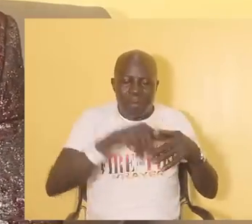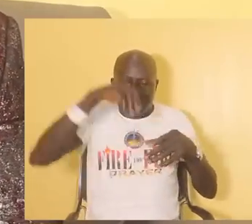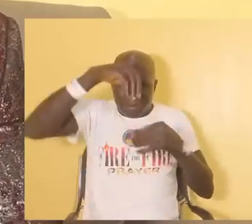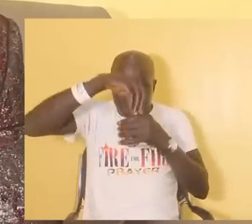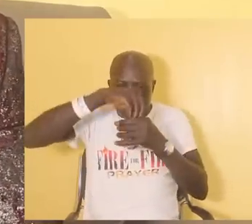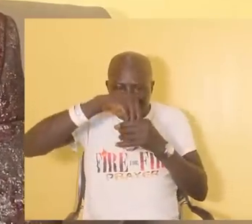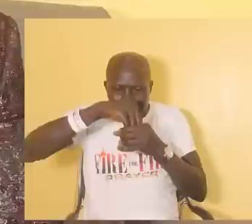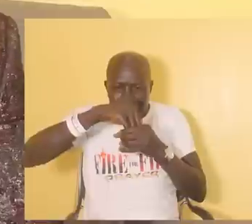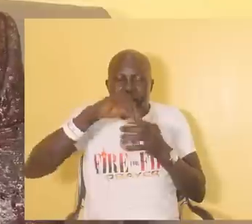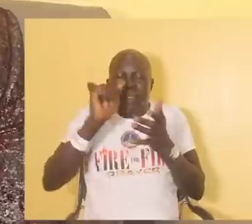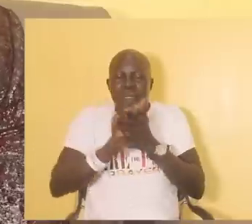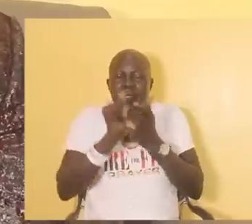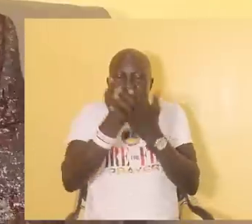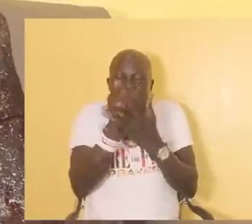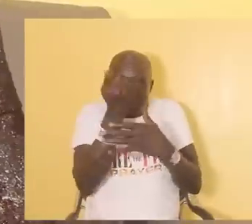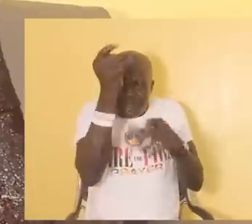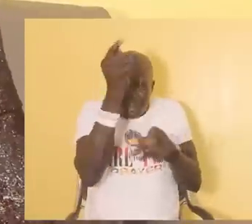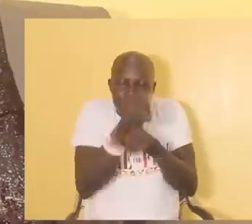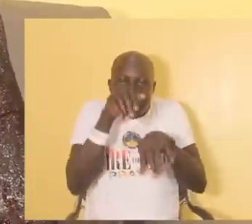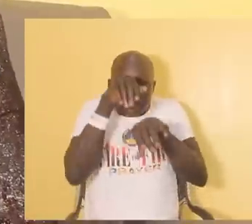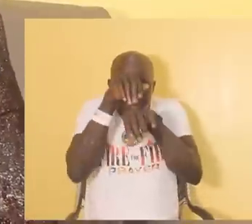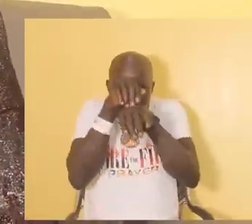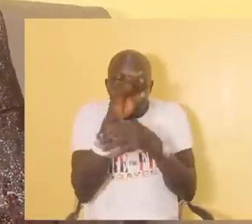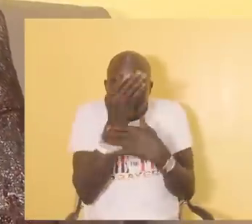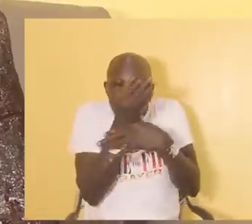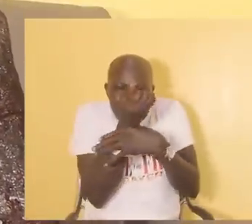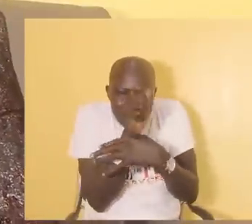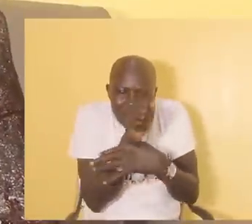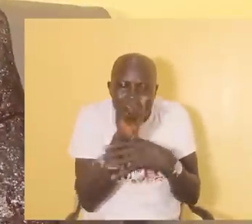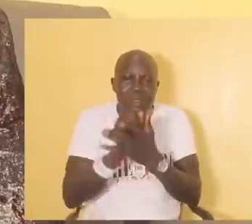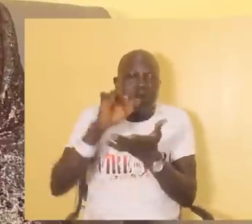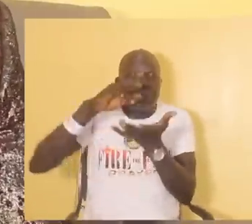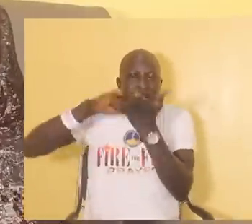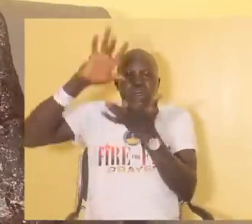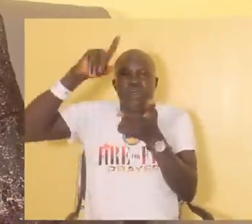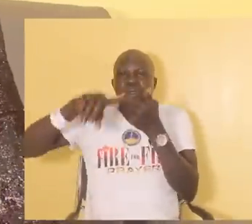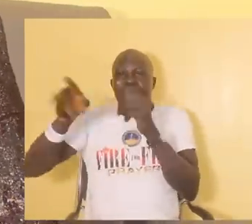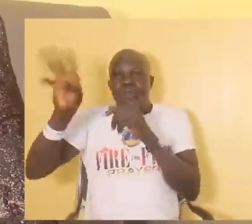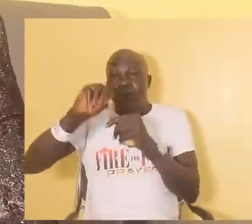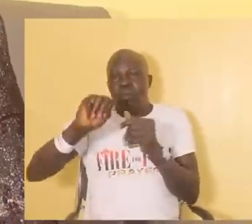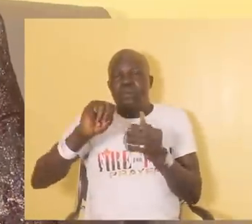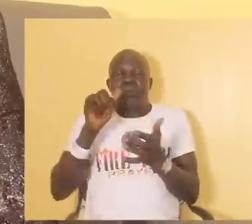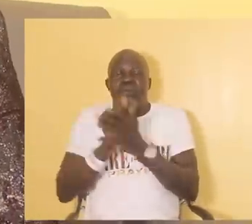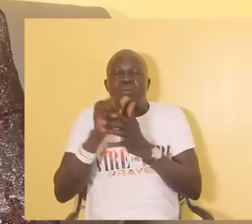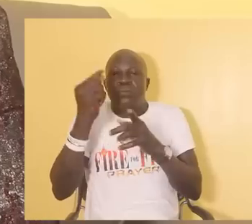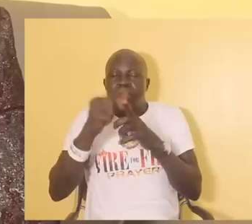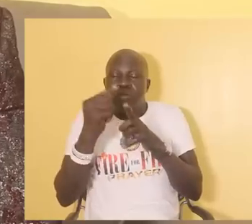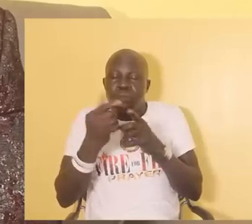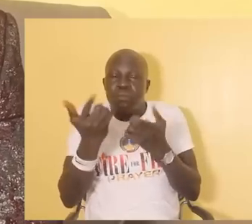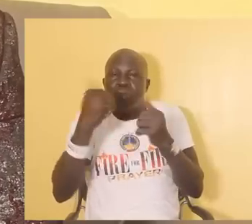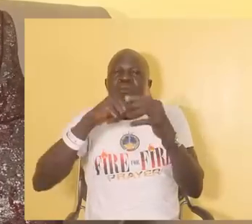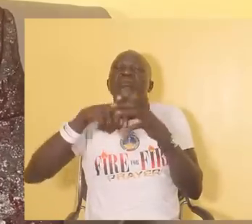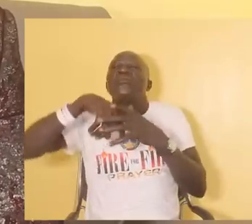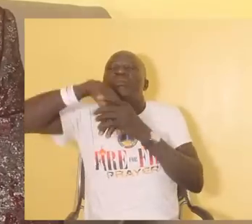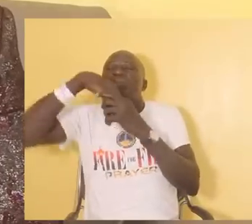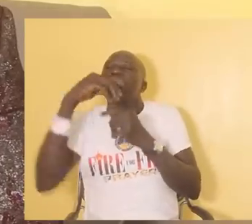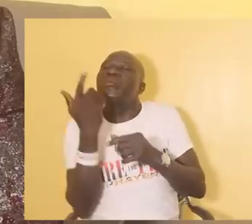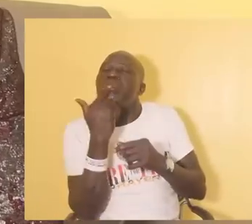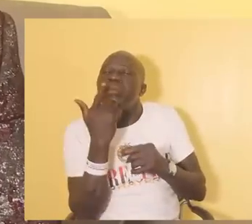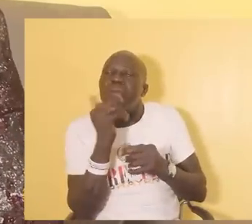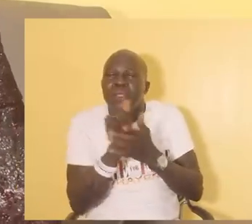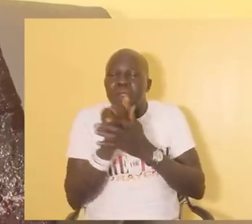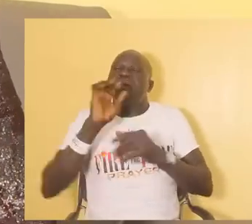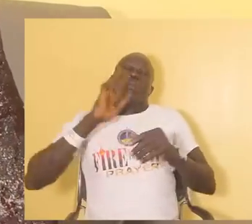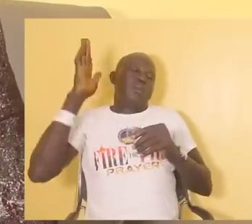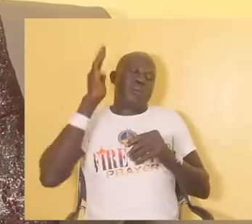Tá a tẹ̀tẹ̀ yọ ọjà ògo tuntun fún. When we release new glory to them. Ọ̀rọ̀ tí ó tẹnu mi jáde. The word that will release from my mouth. Òun ló máa dà bí òjò wíní